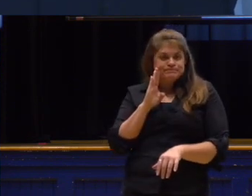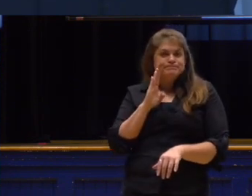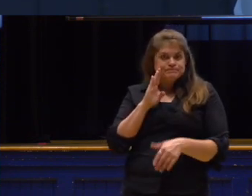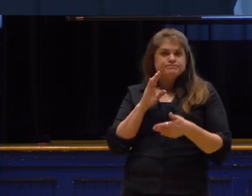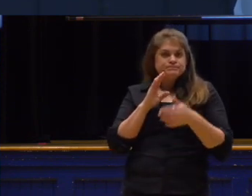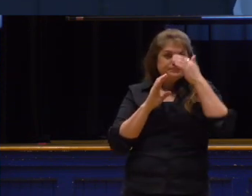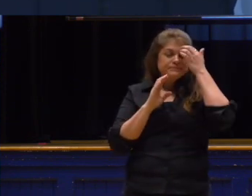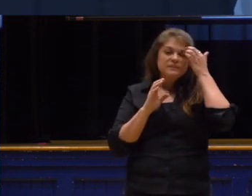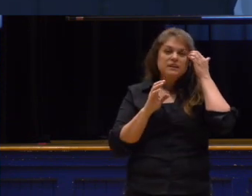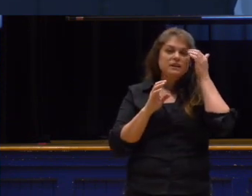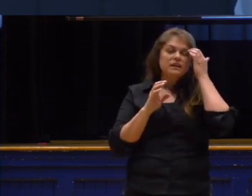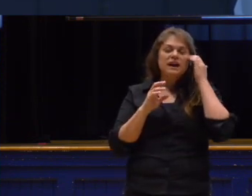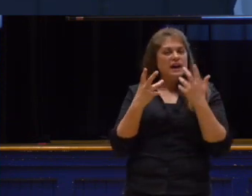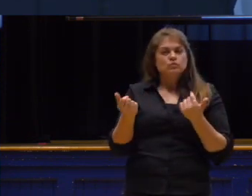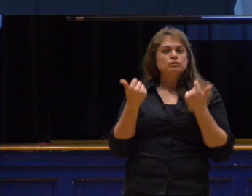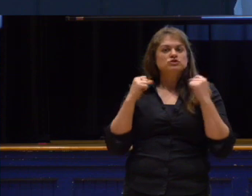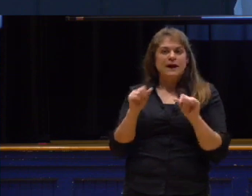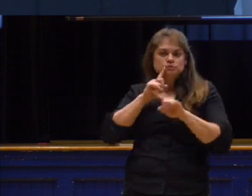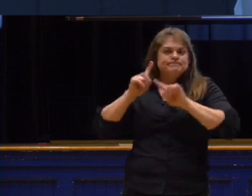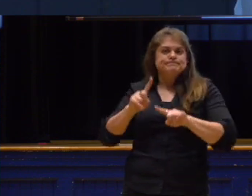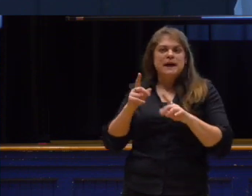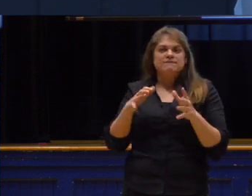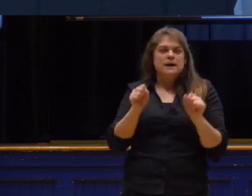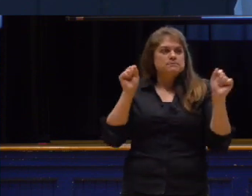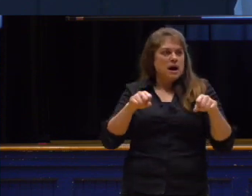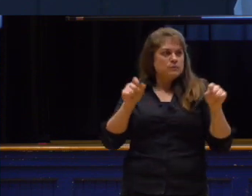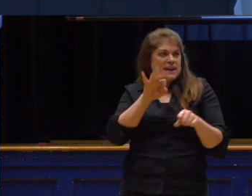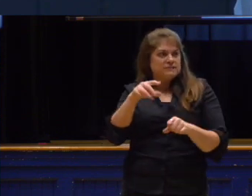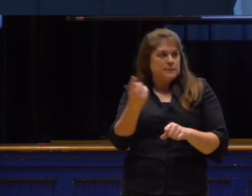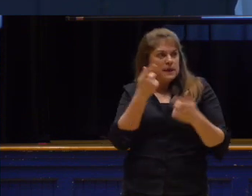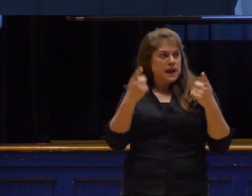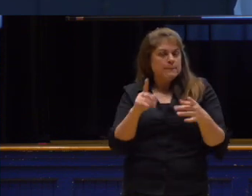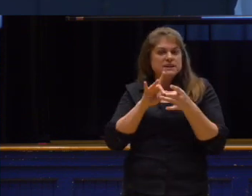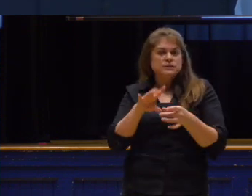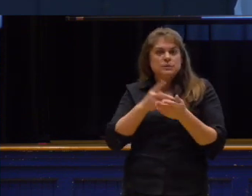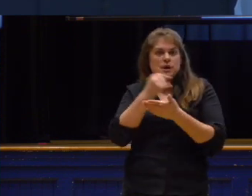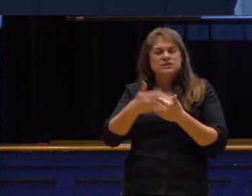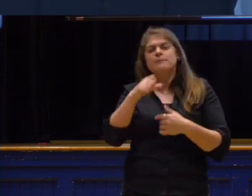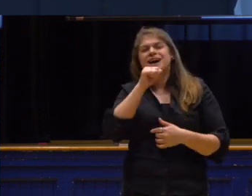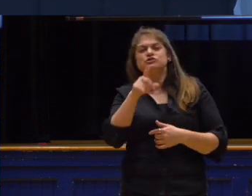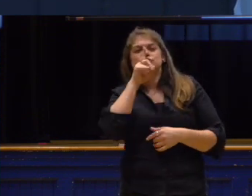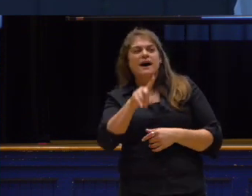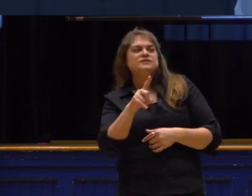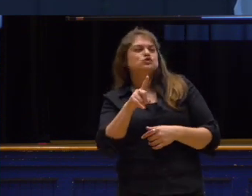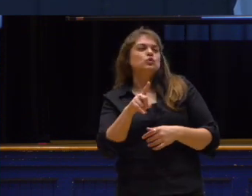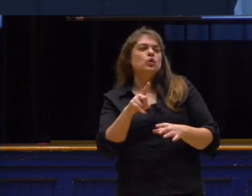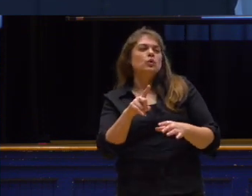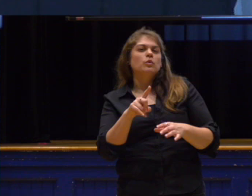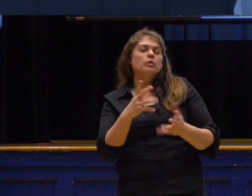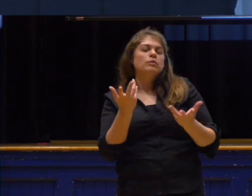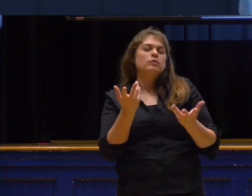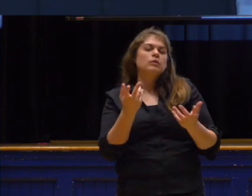will come to my city engineer as well, and we'll get it out as quickly as possible. So if anything happens on the project, I'm not trying to dissuade you